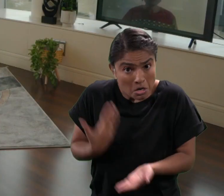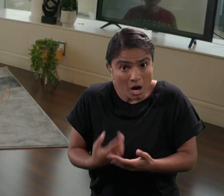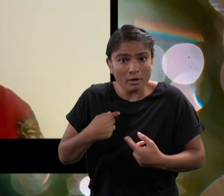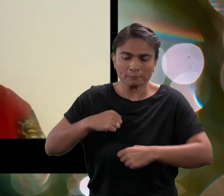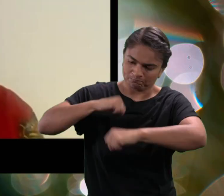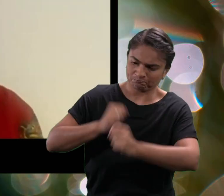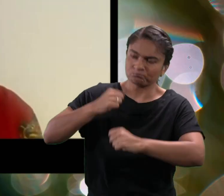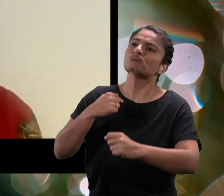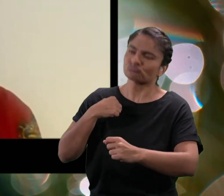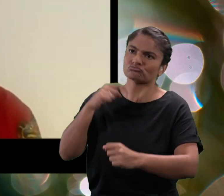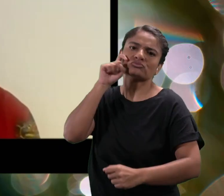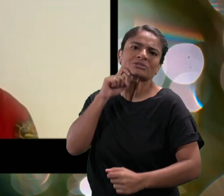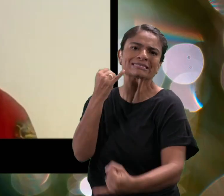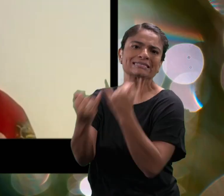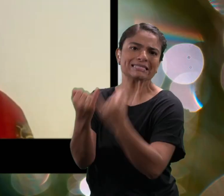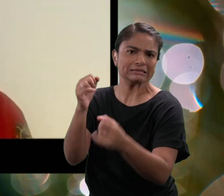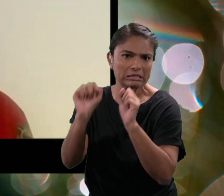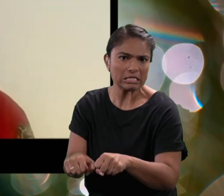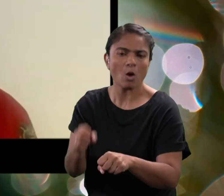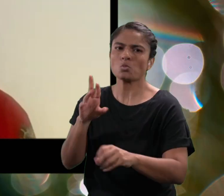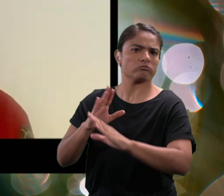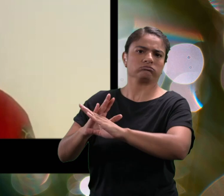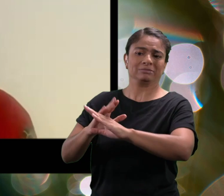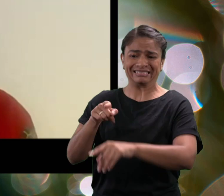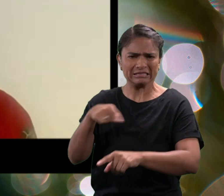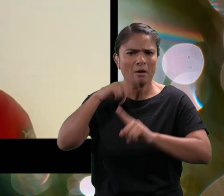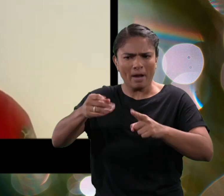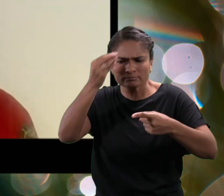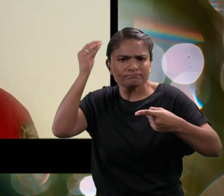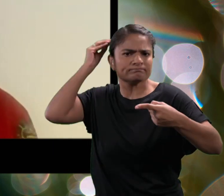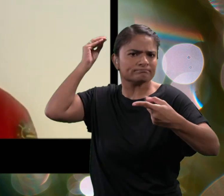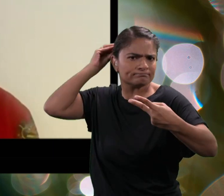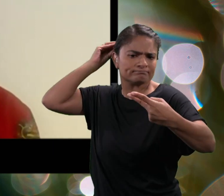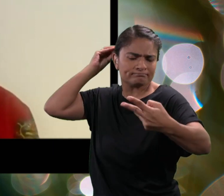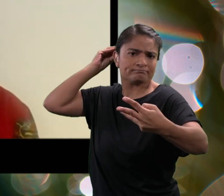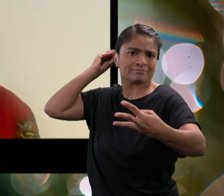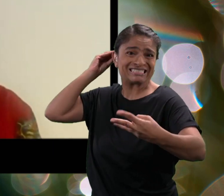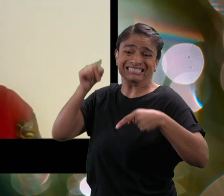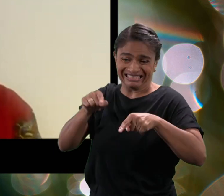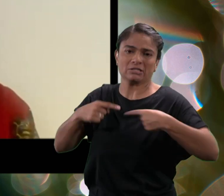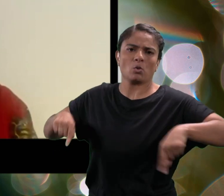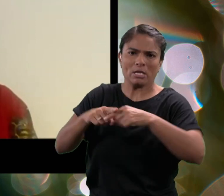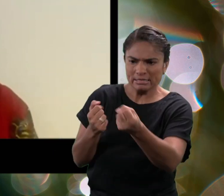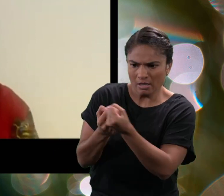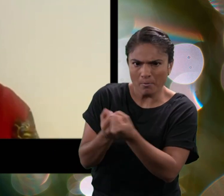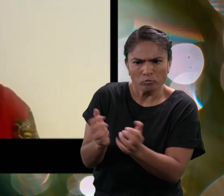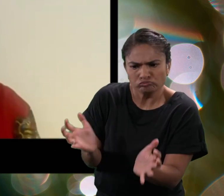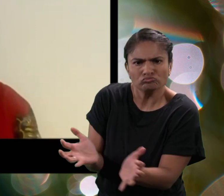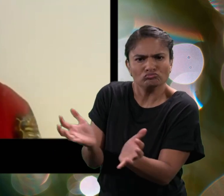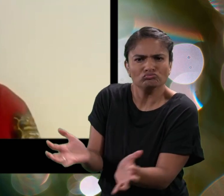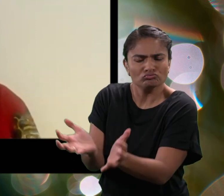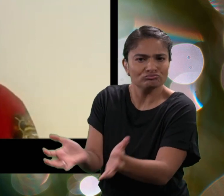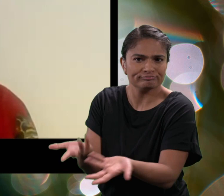they're able to give consent or not. There are a lot of things that need to be taken into consideration, but there is support that is coming